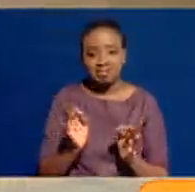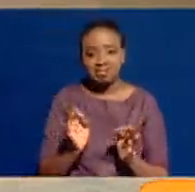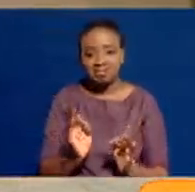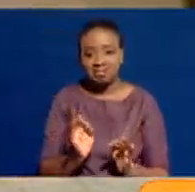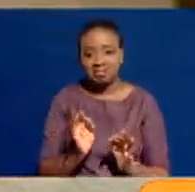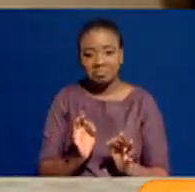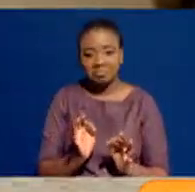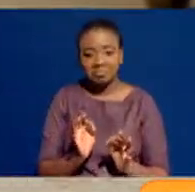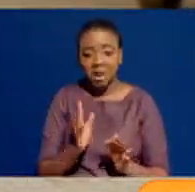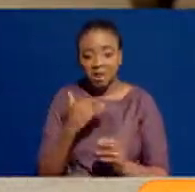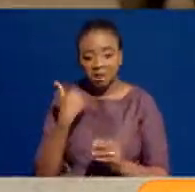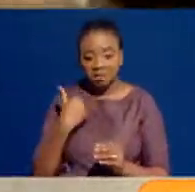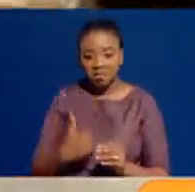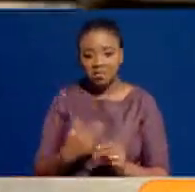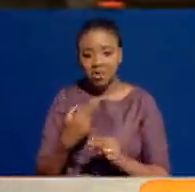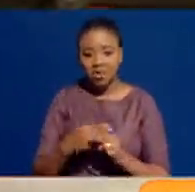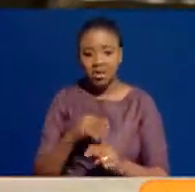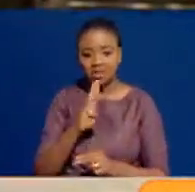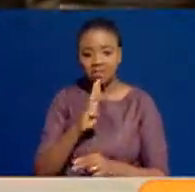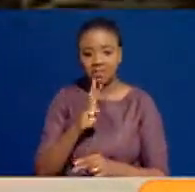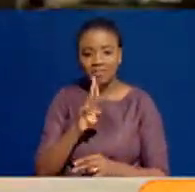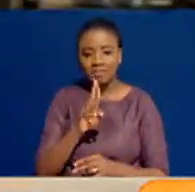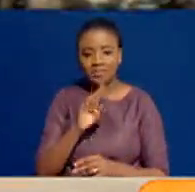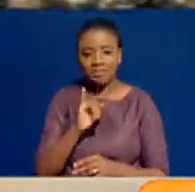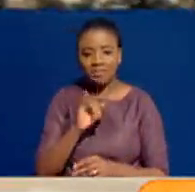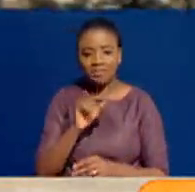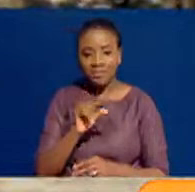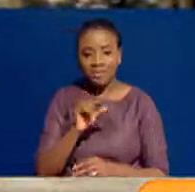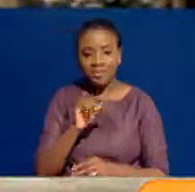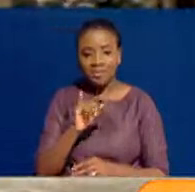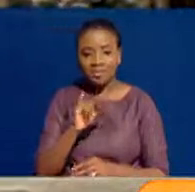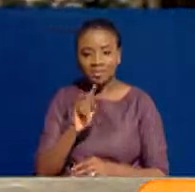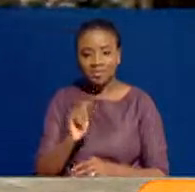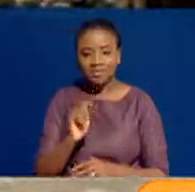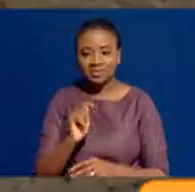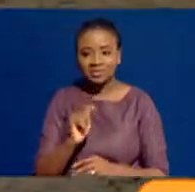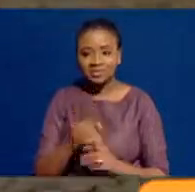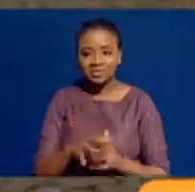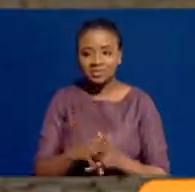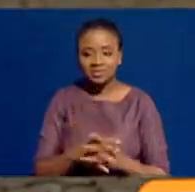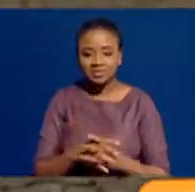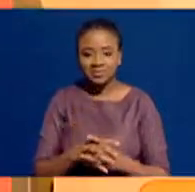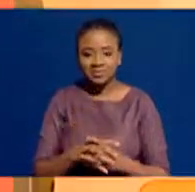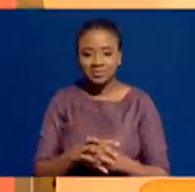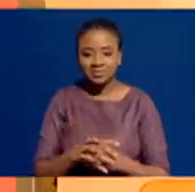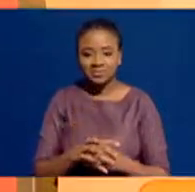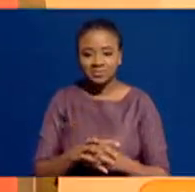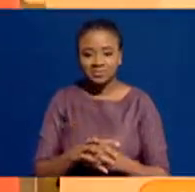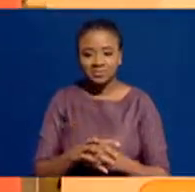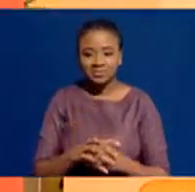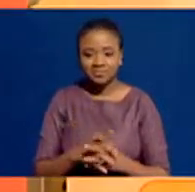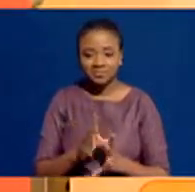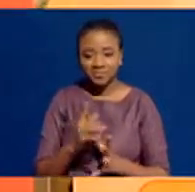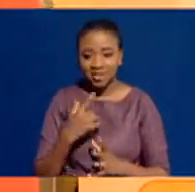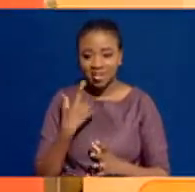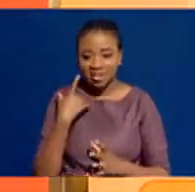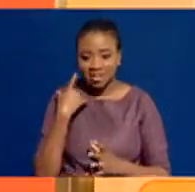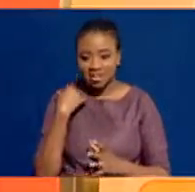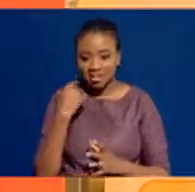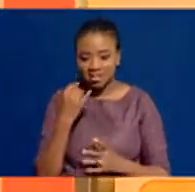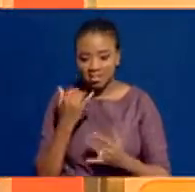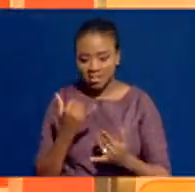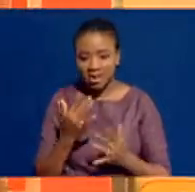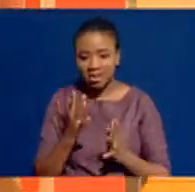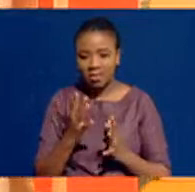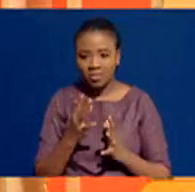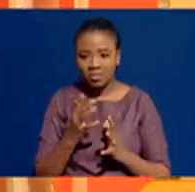So my name is Bridget Nyabuto. I recently turned 30. I'm a medical doctor. I'm narrowing down